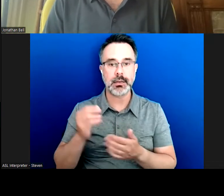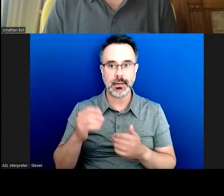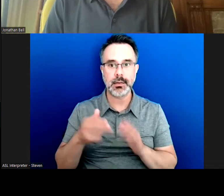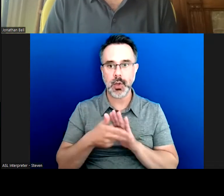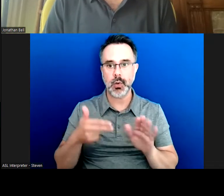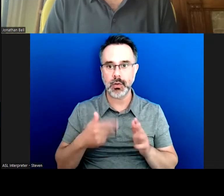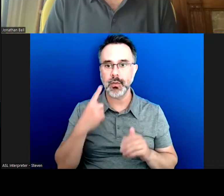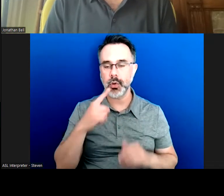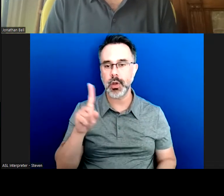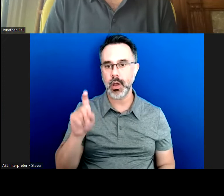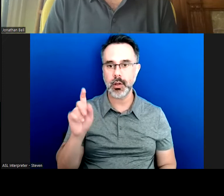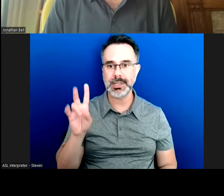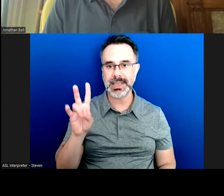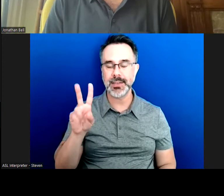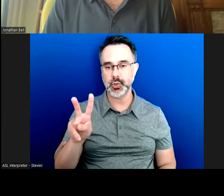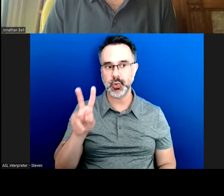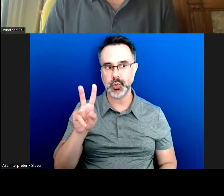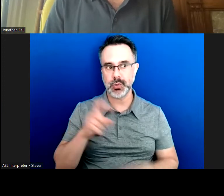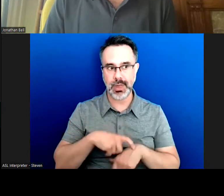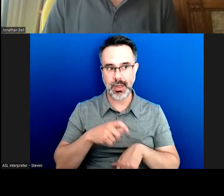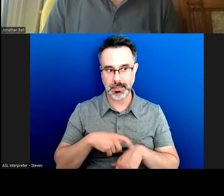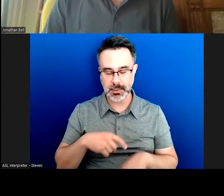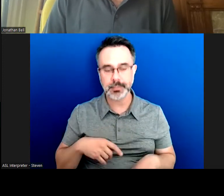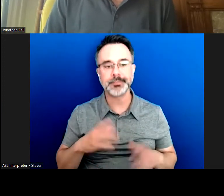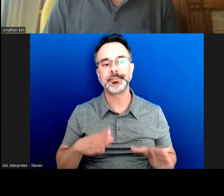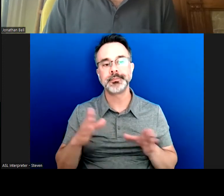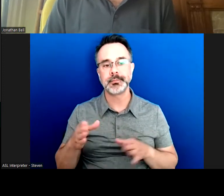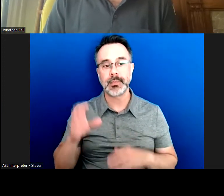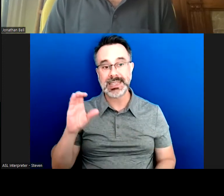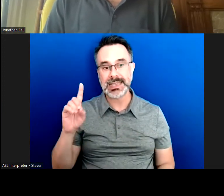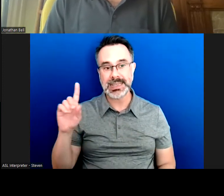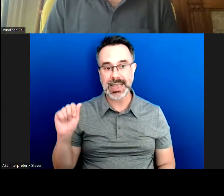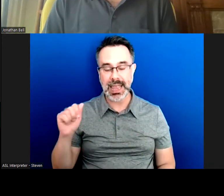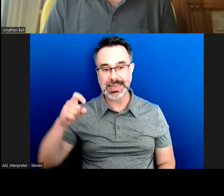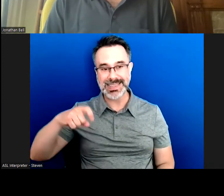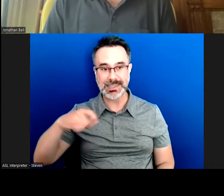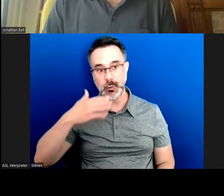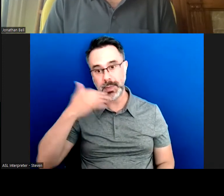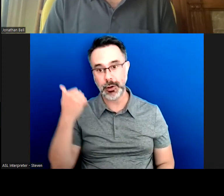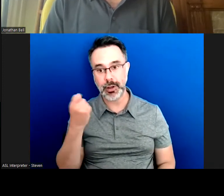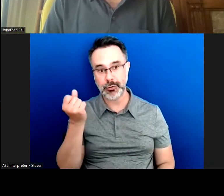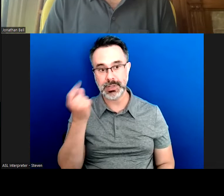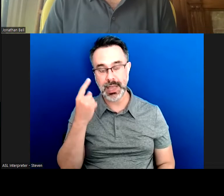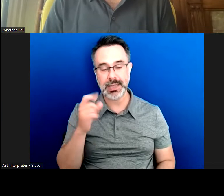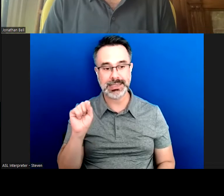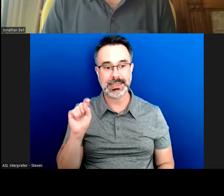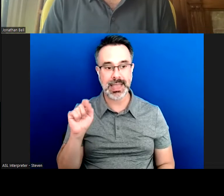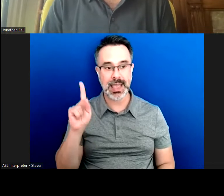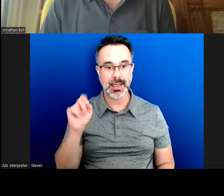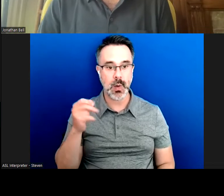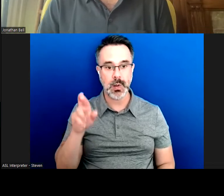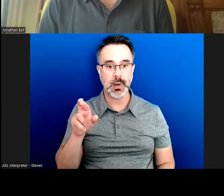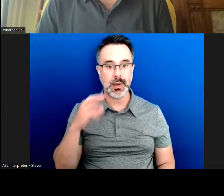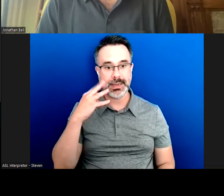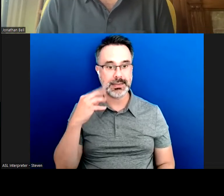for 172 times. CDA needs to better understand stakeholder experience is